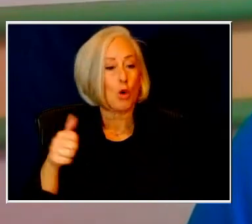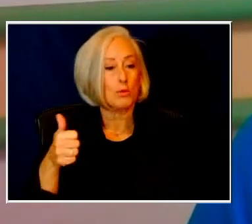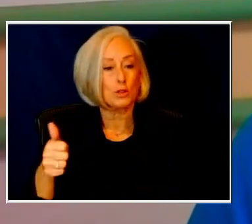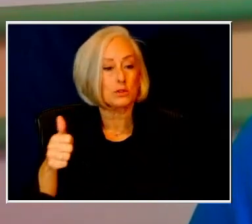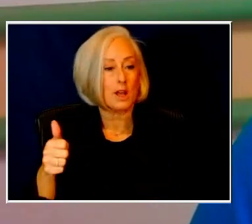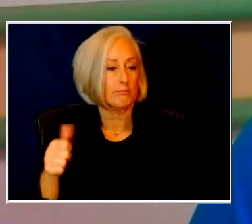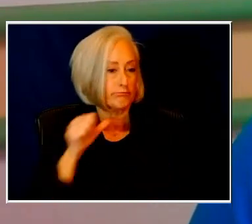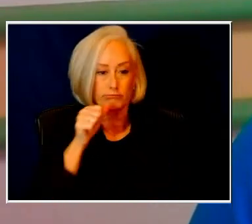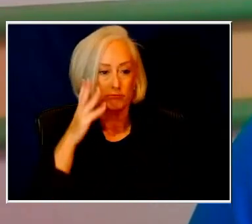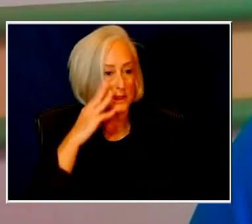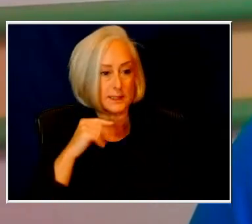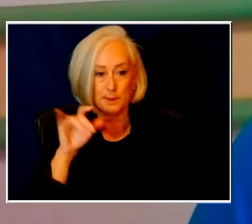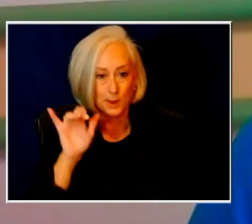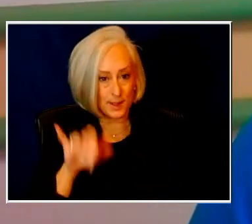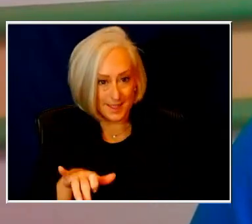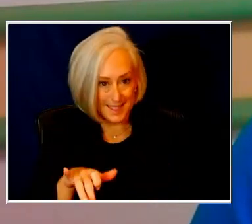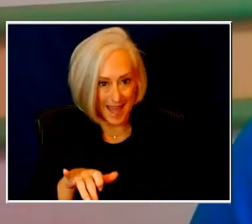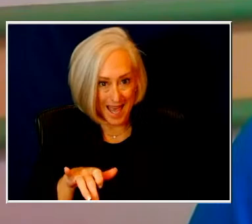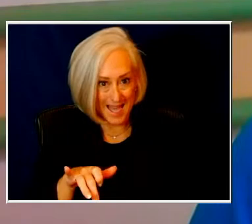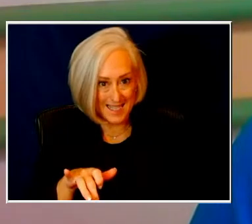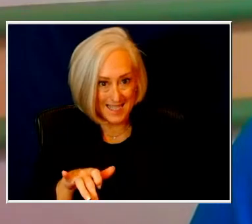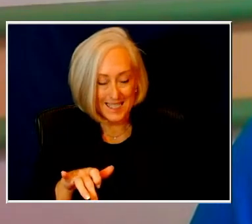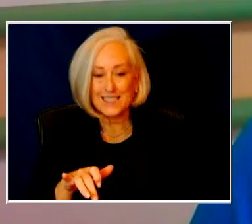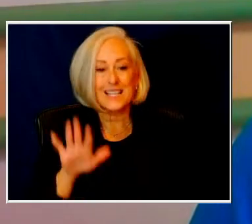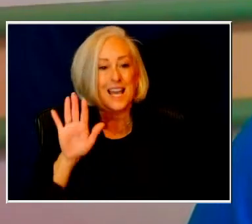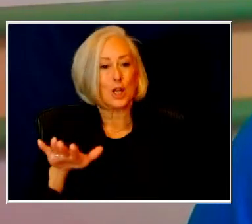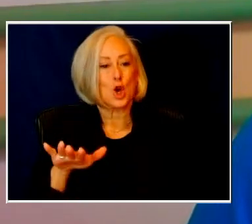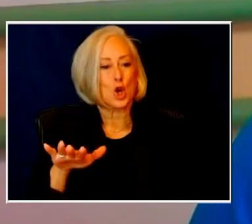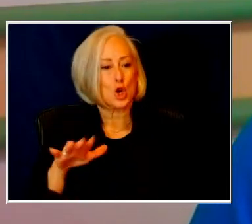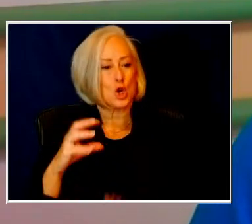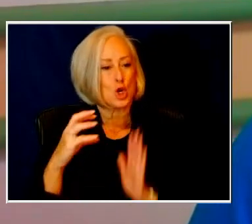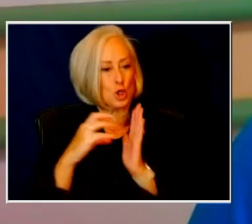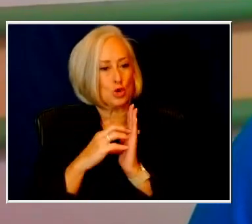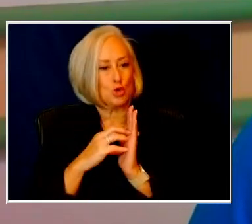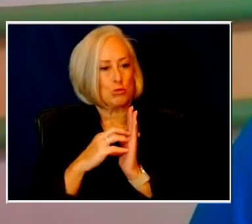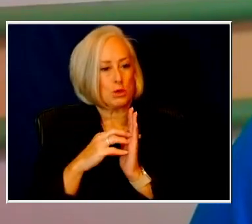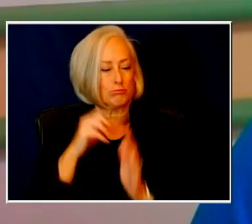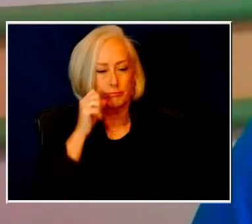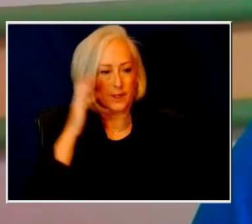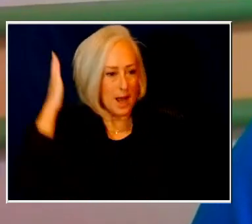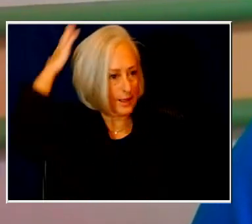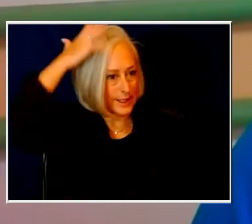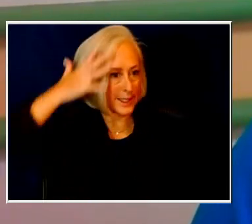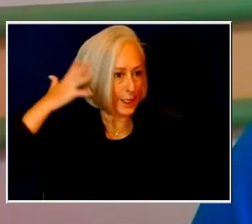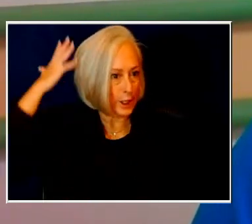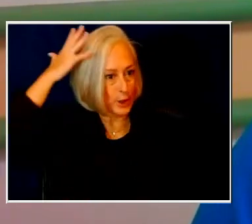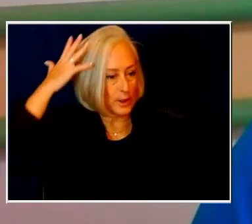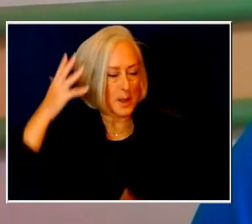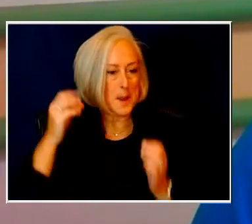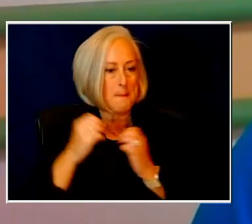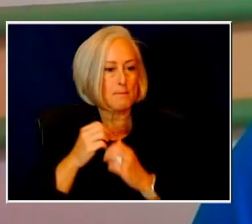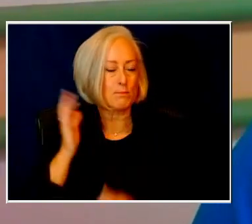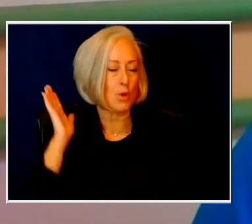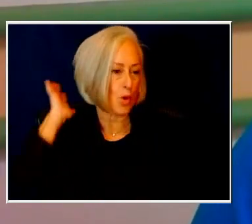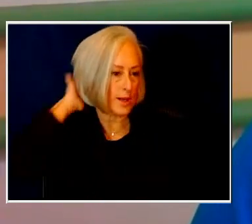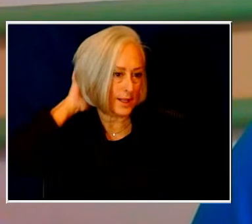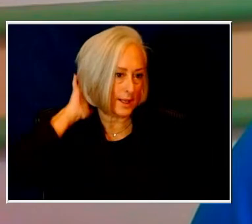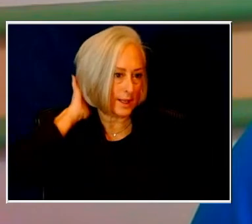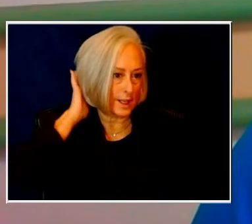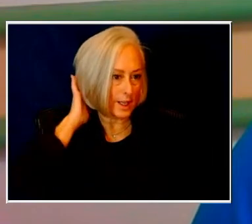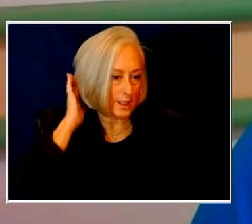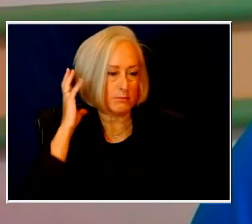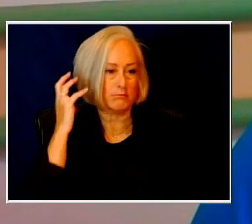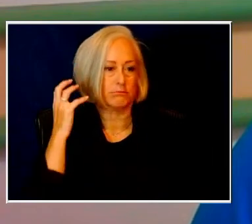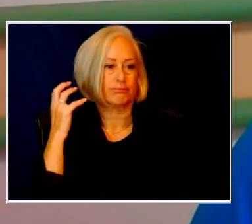any of those, and the location wasn't correct for that too. So it was a very unusual presentation of a